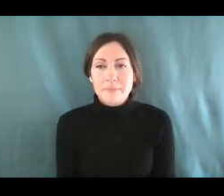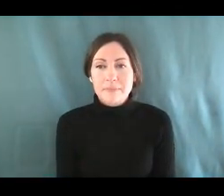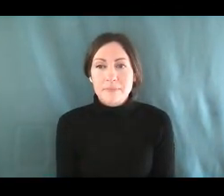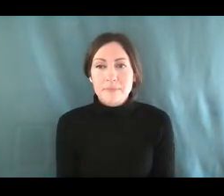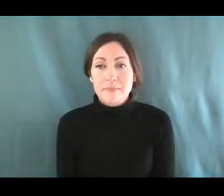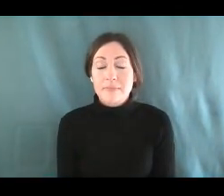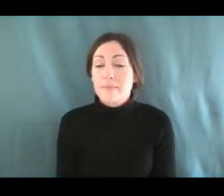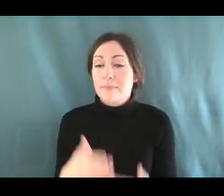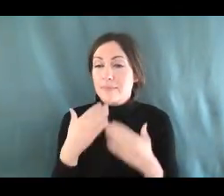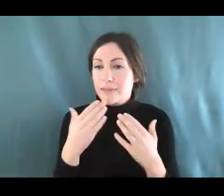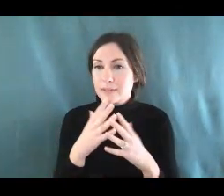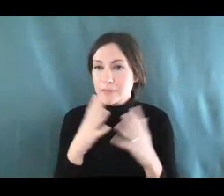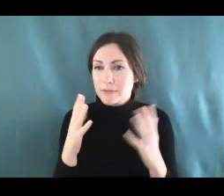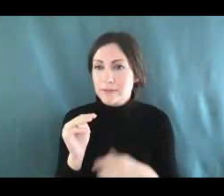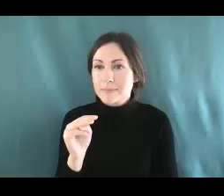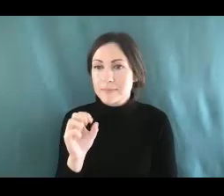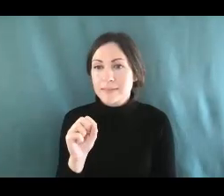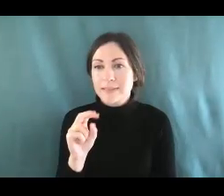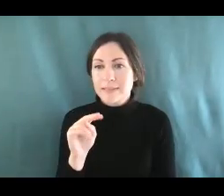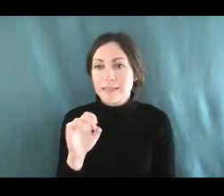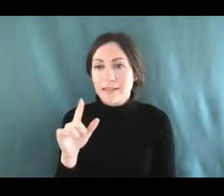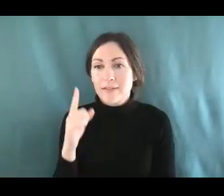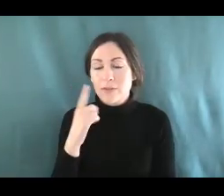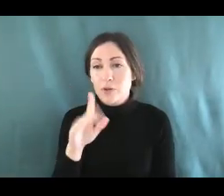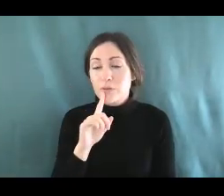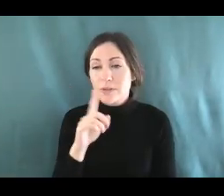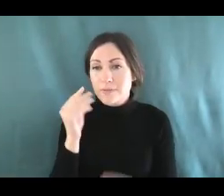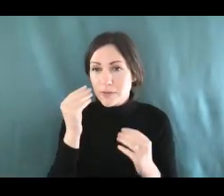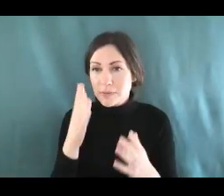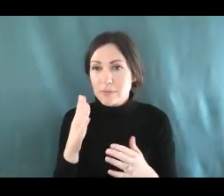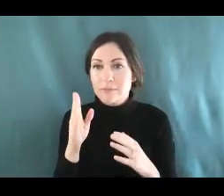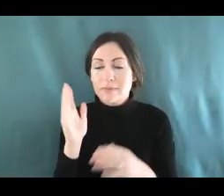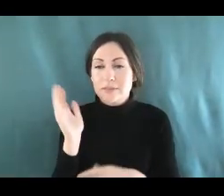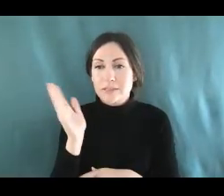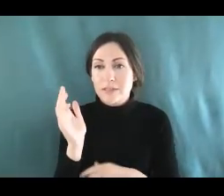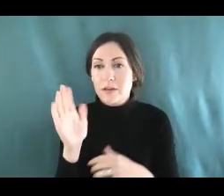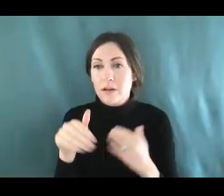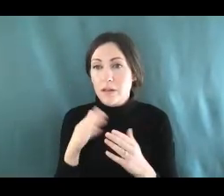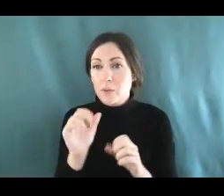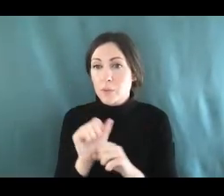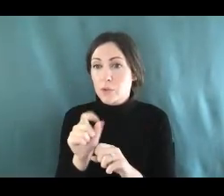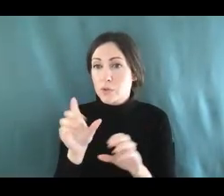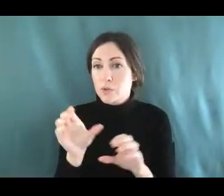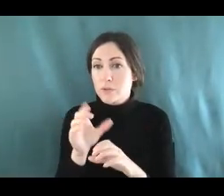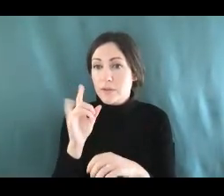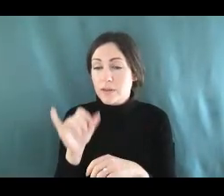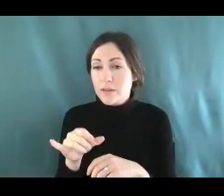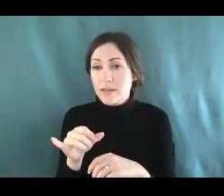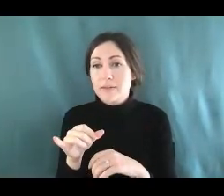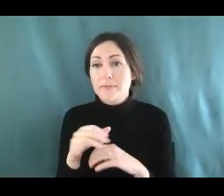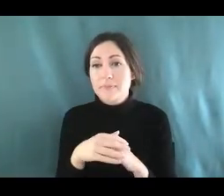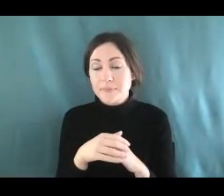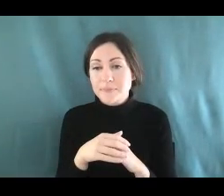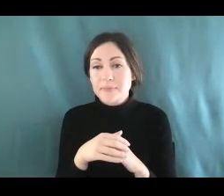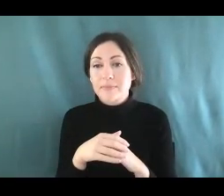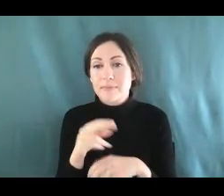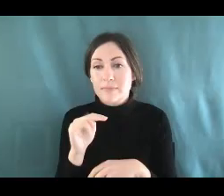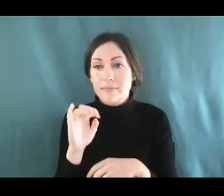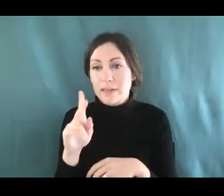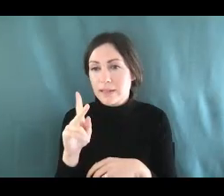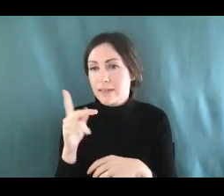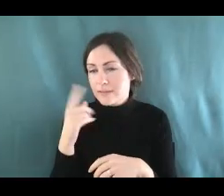Thank you so much, Ms. Neal, for your really informative presentation and all the work that you're doing for this. Nick Knuckle, once again, for the record,